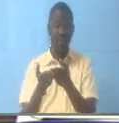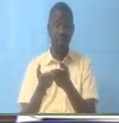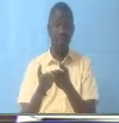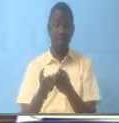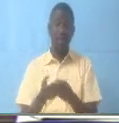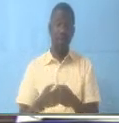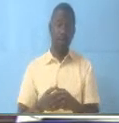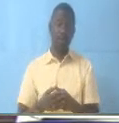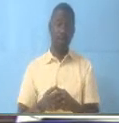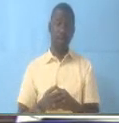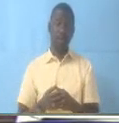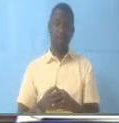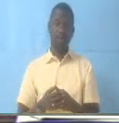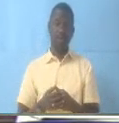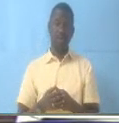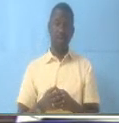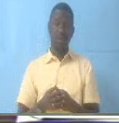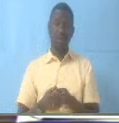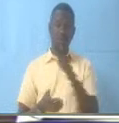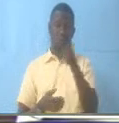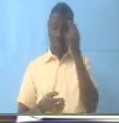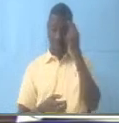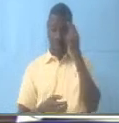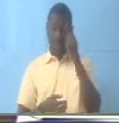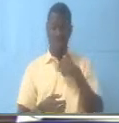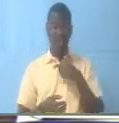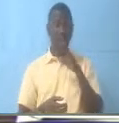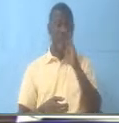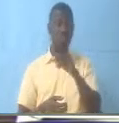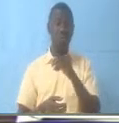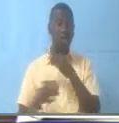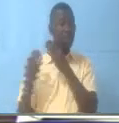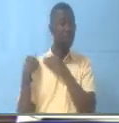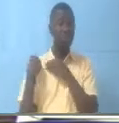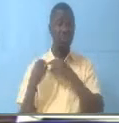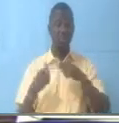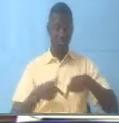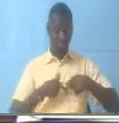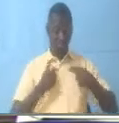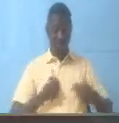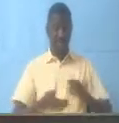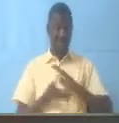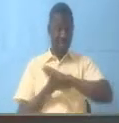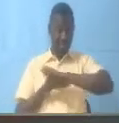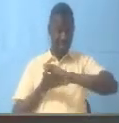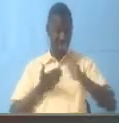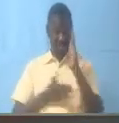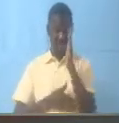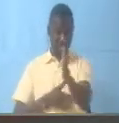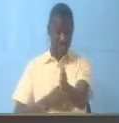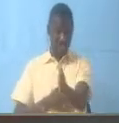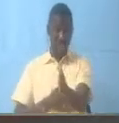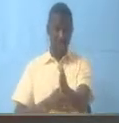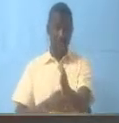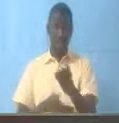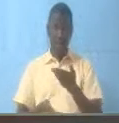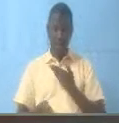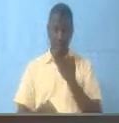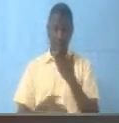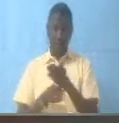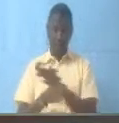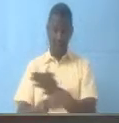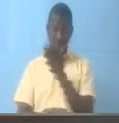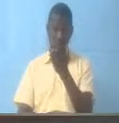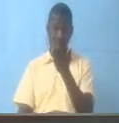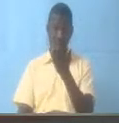that duty wholeheartedly? Foog nga ne ndax nag commission bi liggéey bi nga xam ne moom lañ leen sasoon pour ñu def